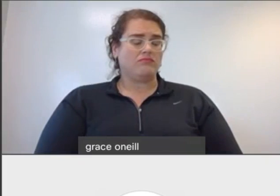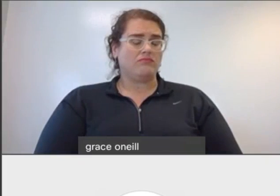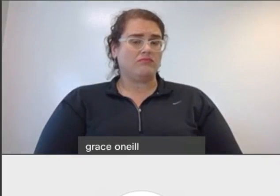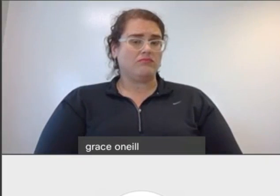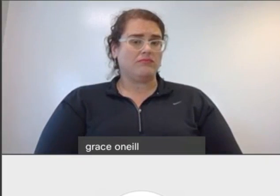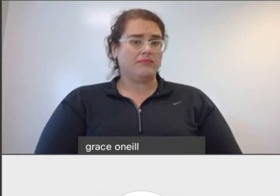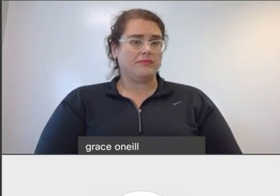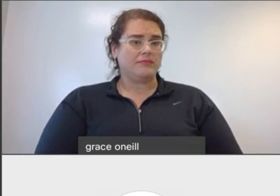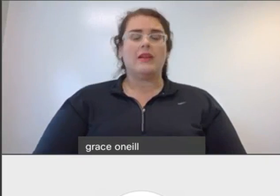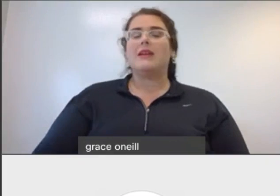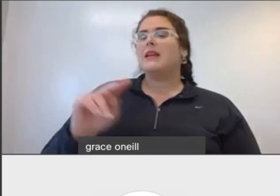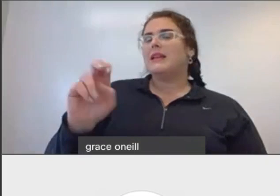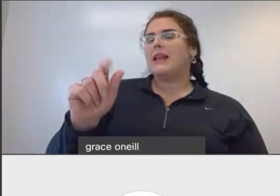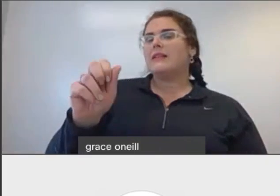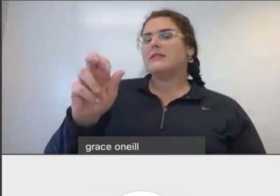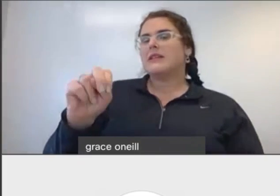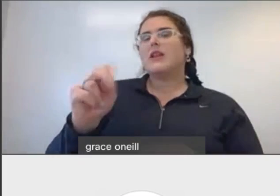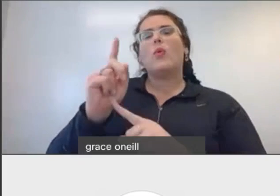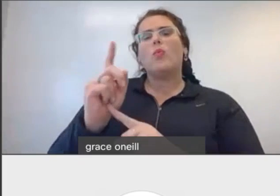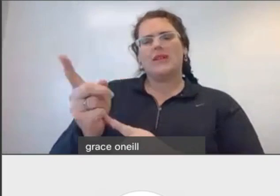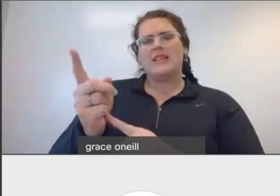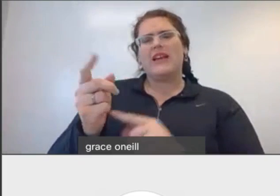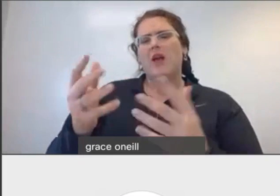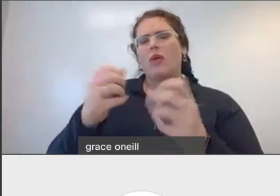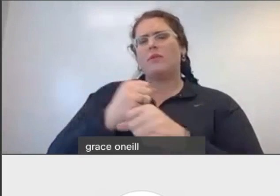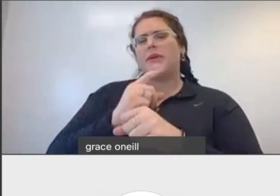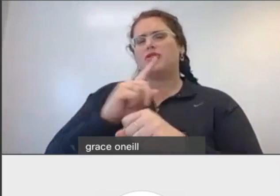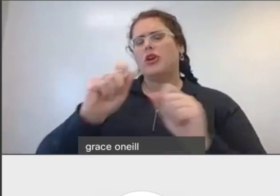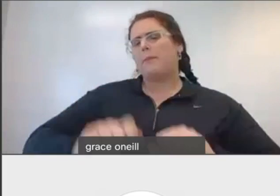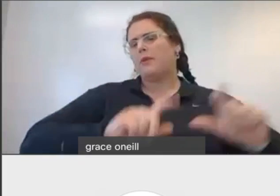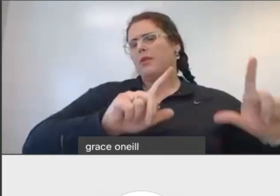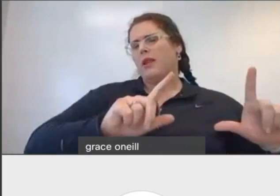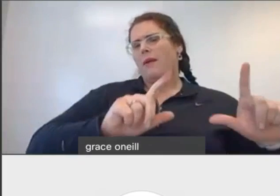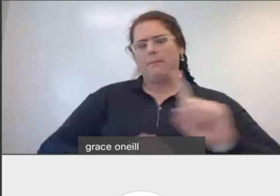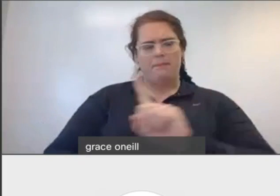Give me just 1 second, Director Reese. I want to pull it up so I can read directly from the guidance.